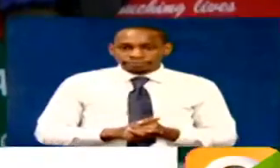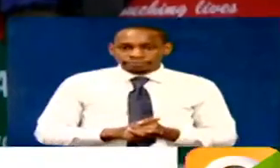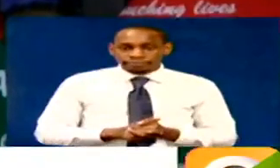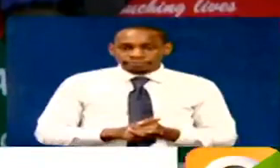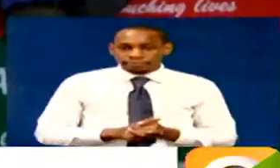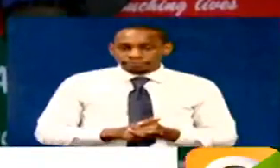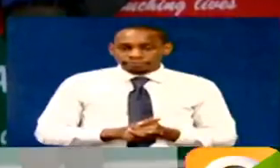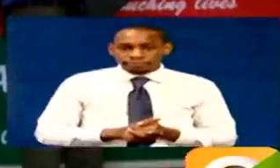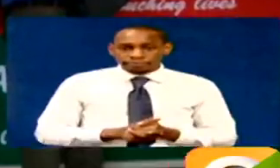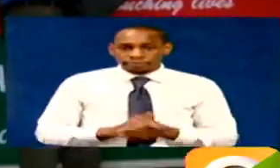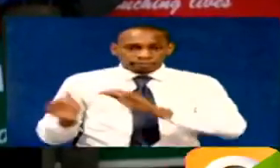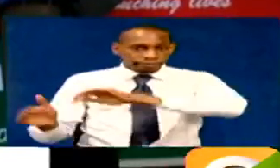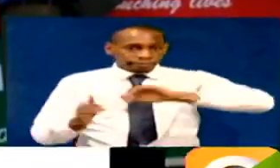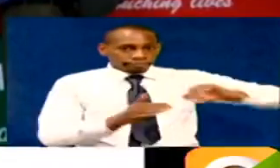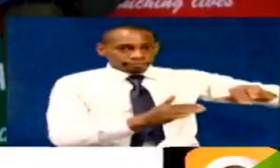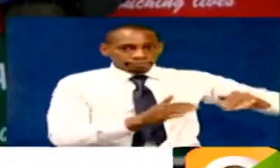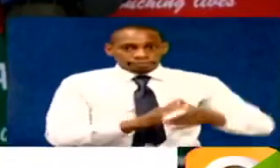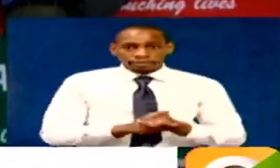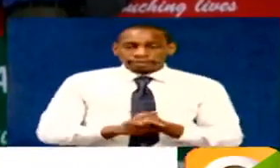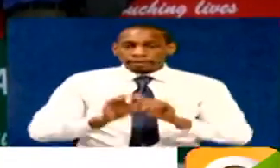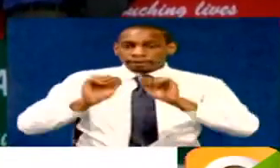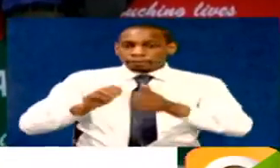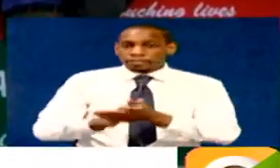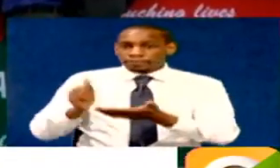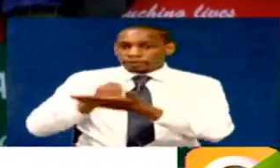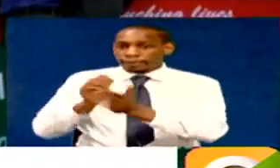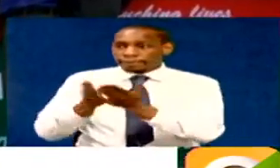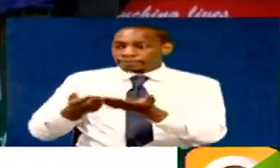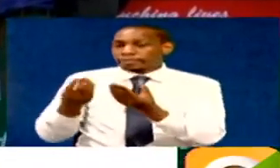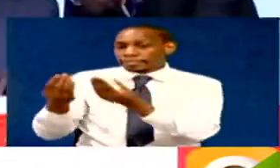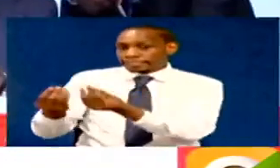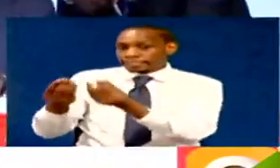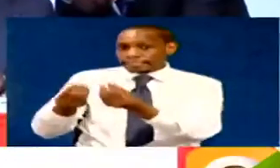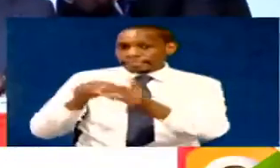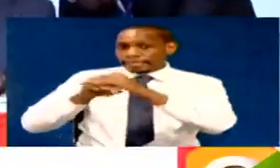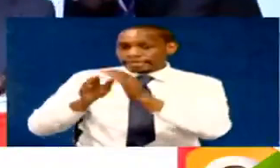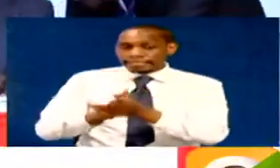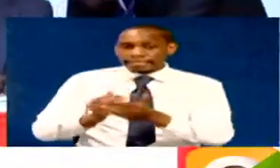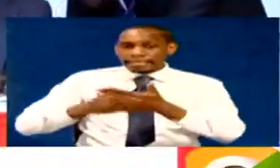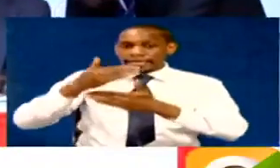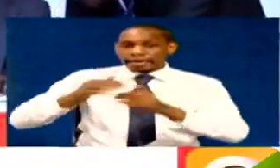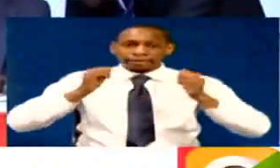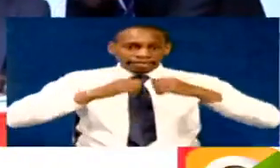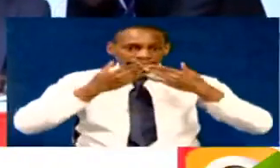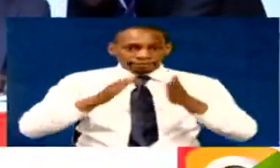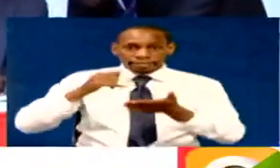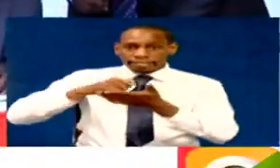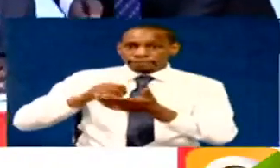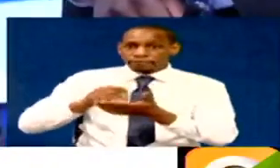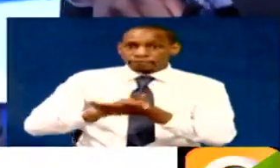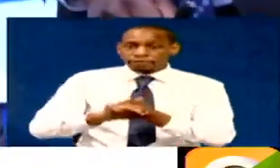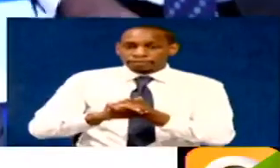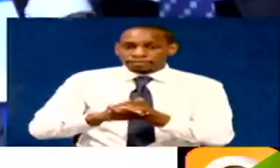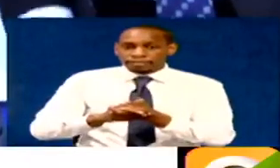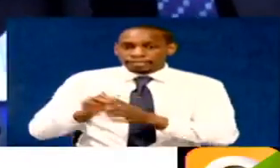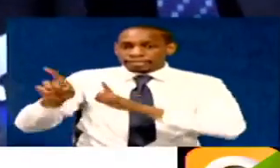passwords. Elsewhere, you can now receive your passport right at your doorstep. This follows an agreement between the Directorate